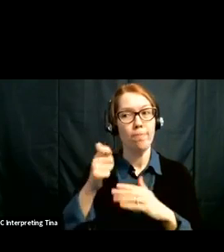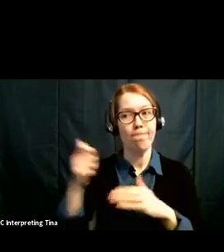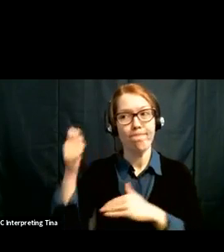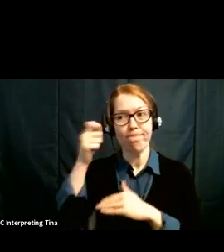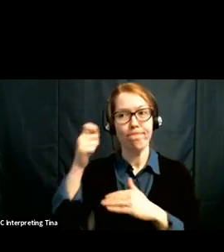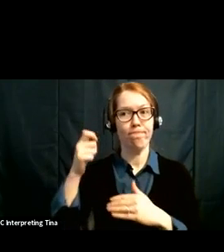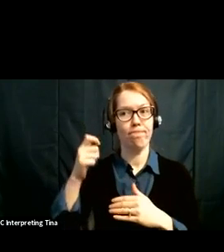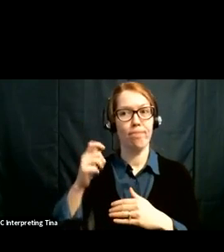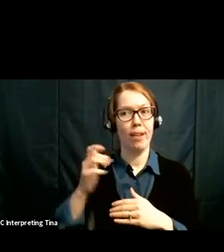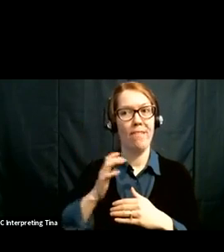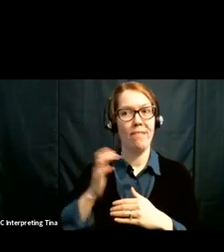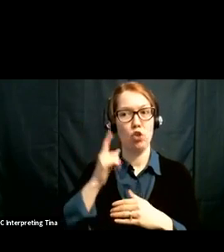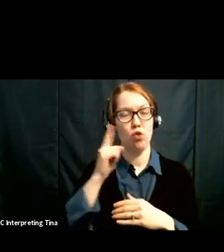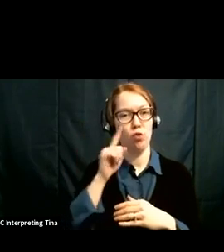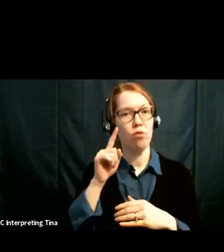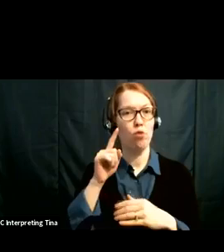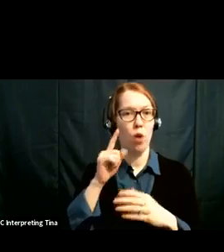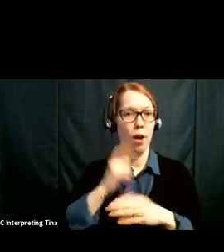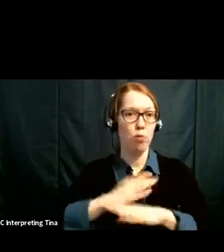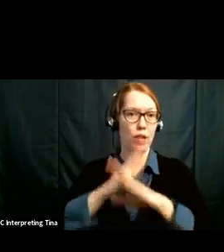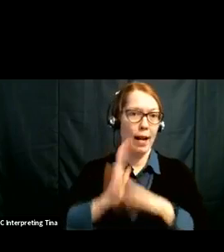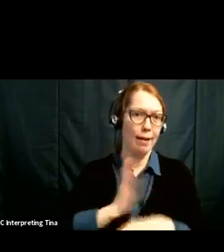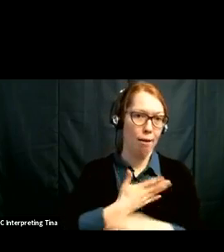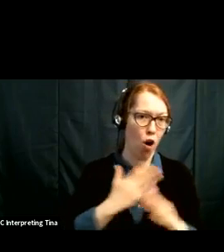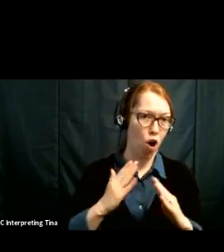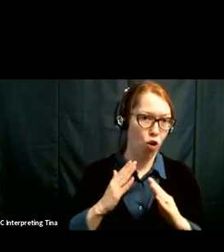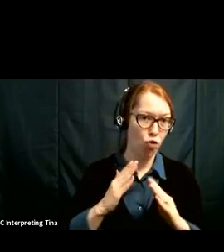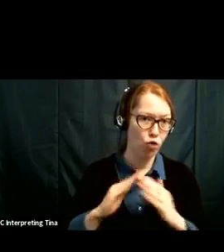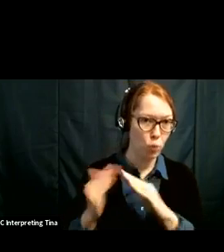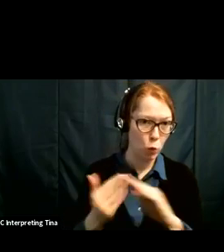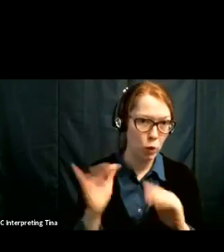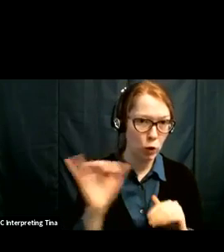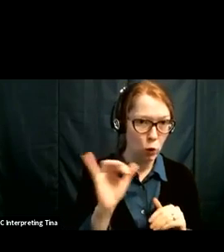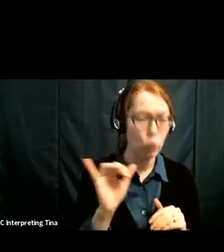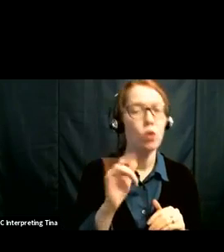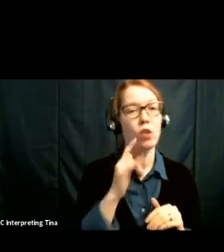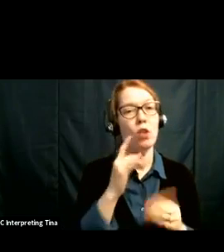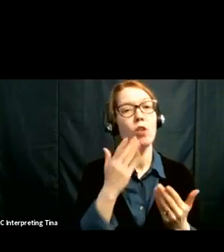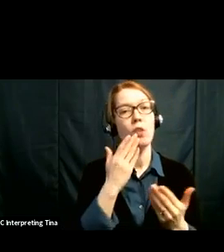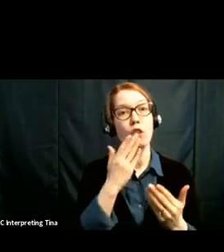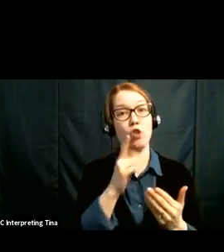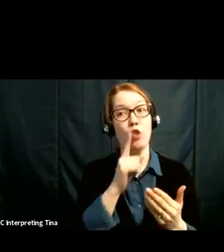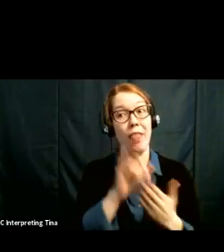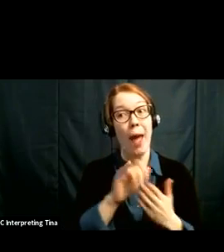one of our communities. So again, we're trying to make sure that program